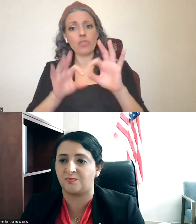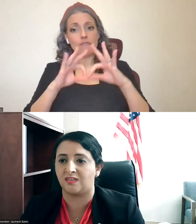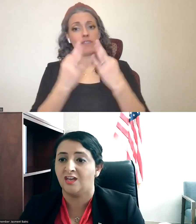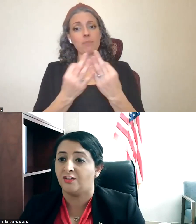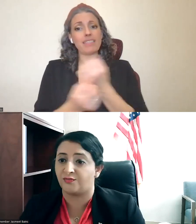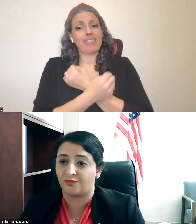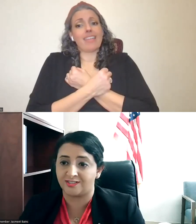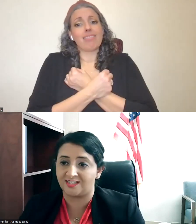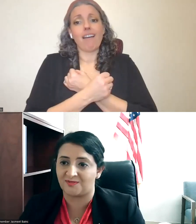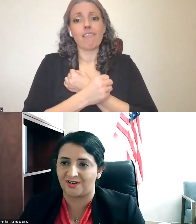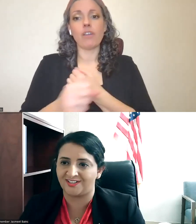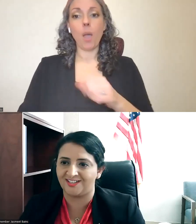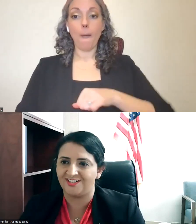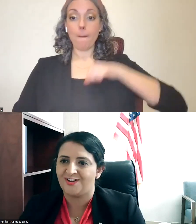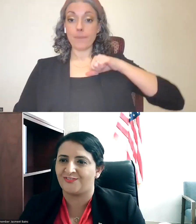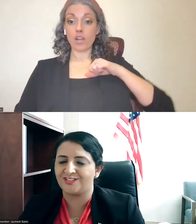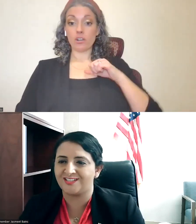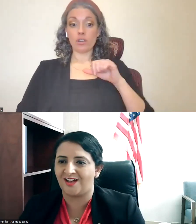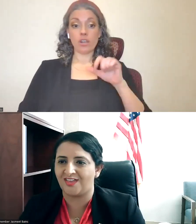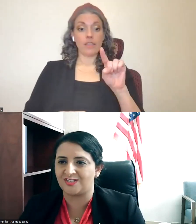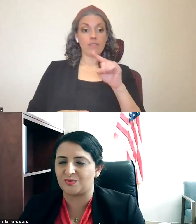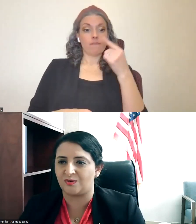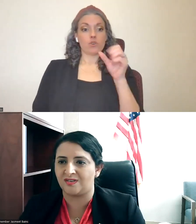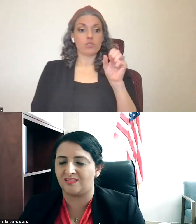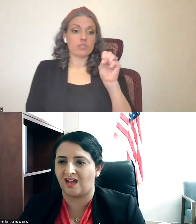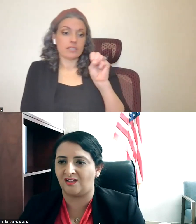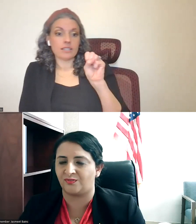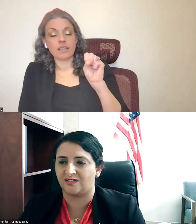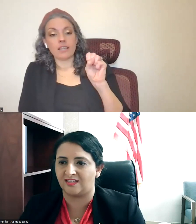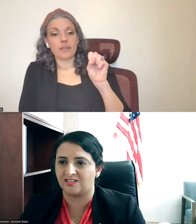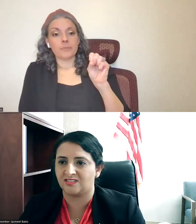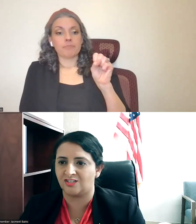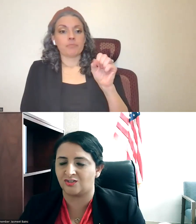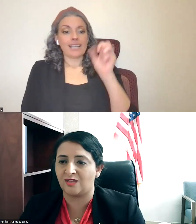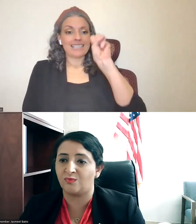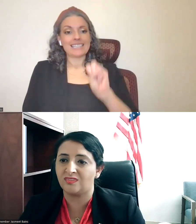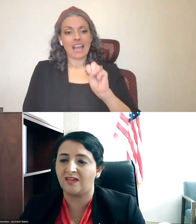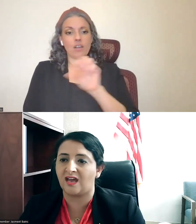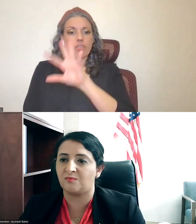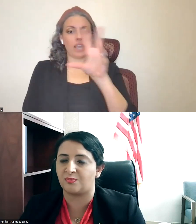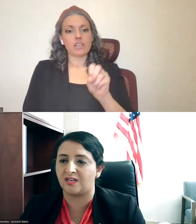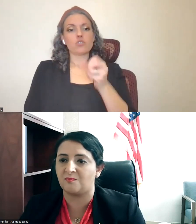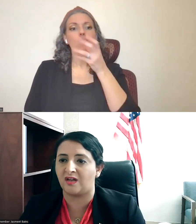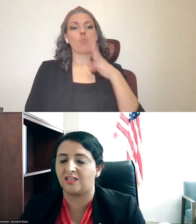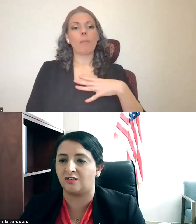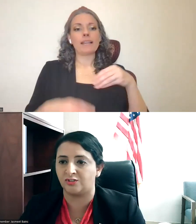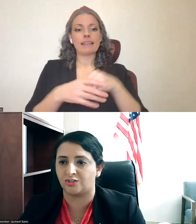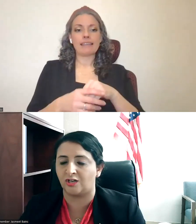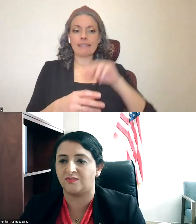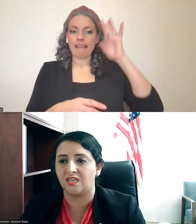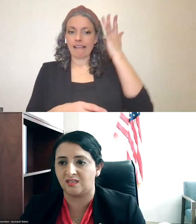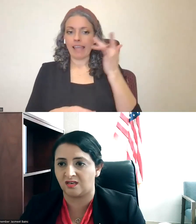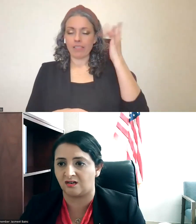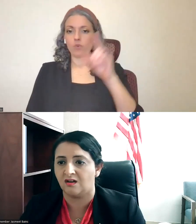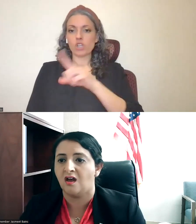proud to be the first Sikh American, first South Asian woman in the California legislature. And with that, I bring my culture